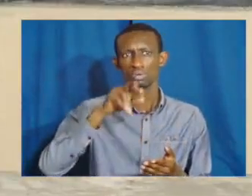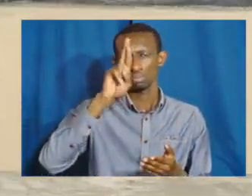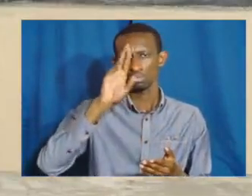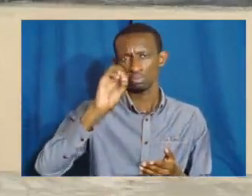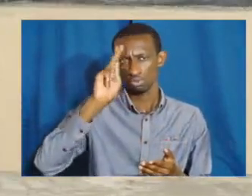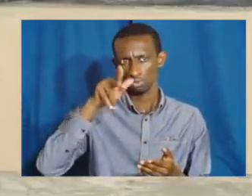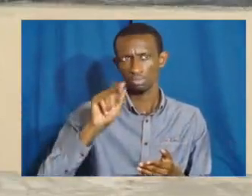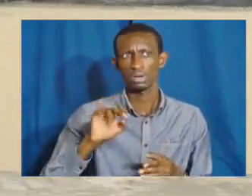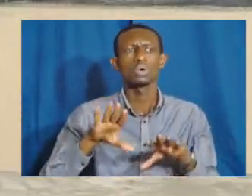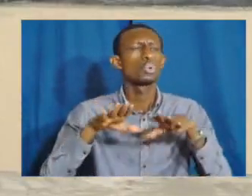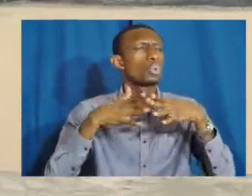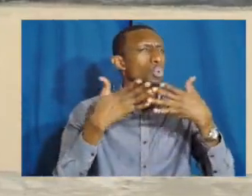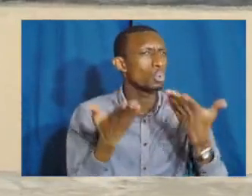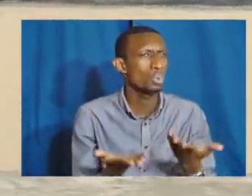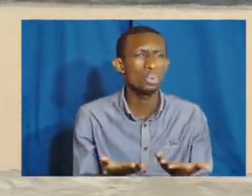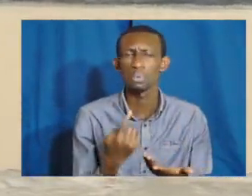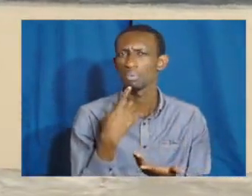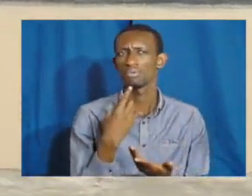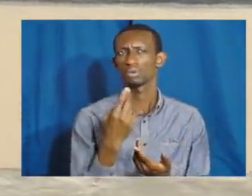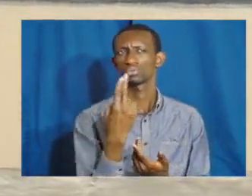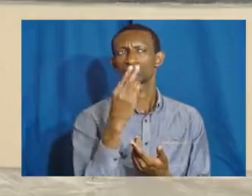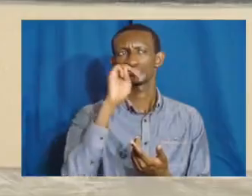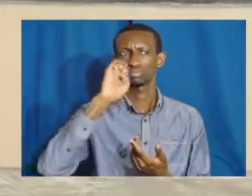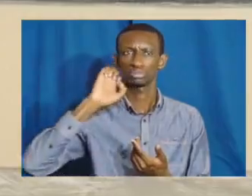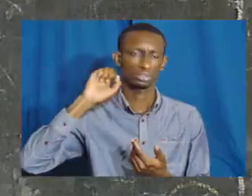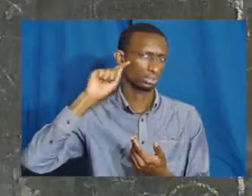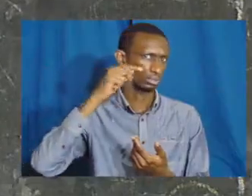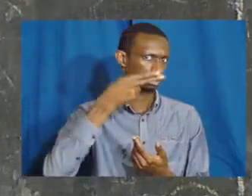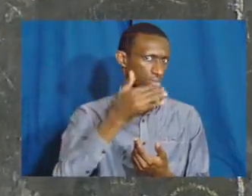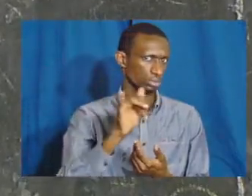Or you can say that 2-methyl